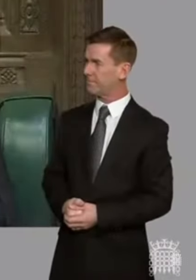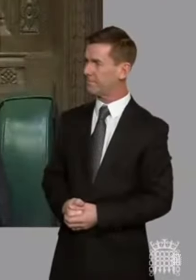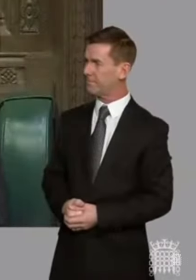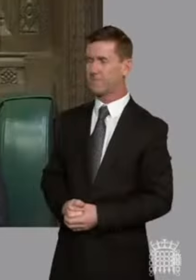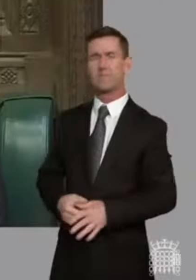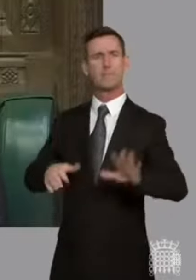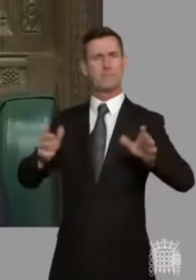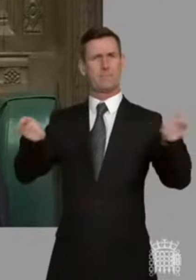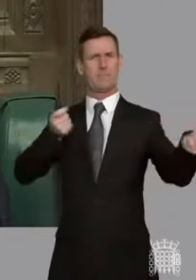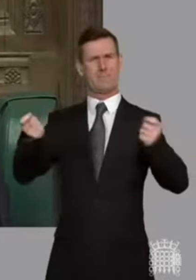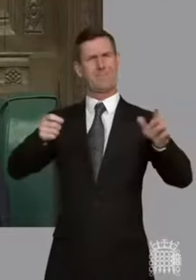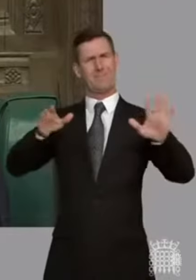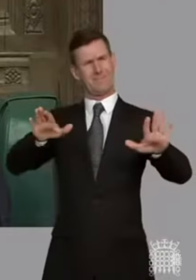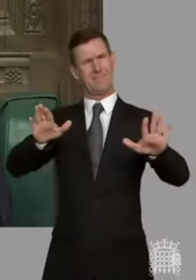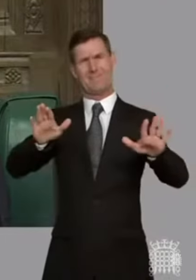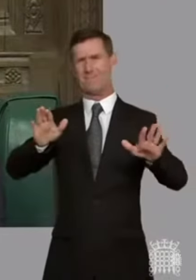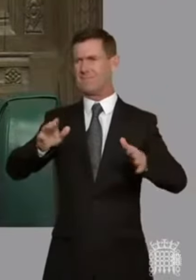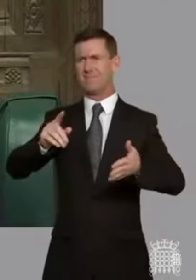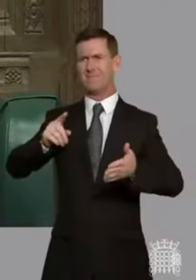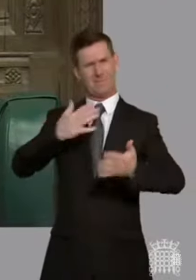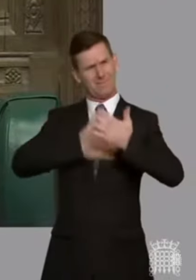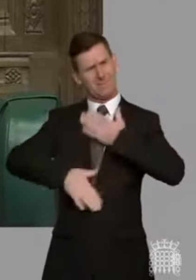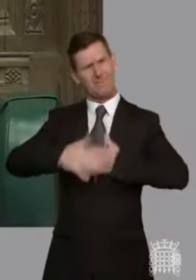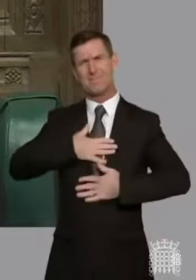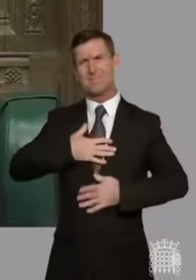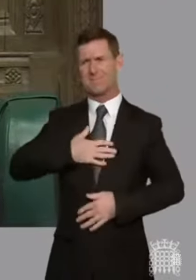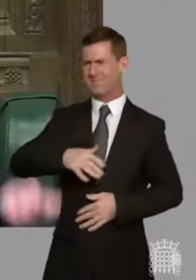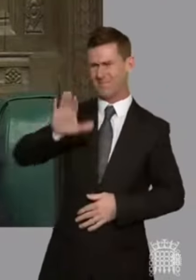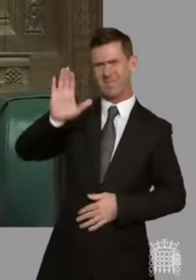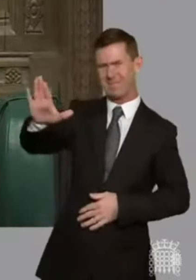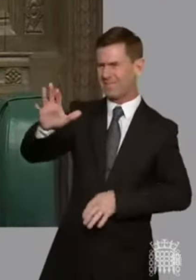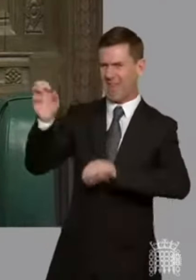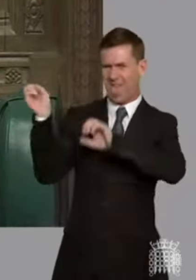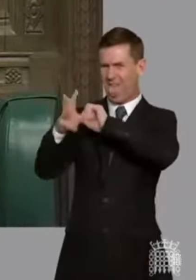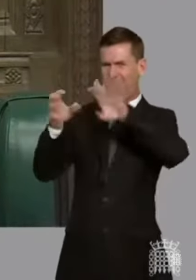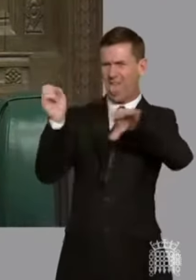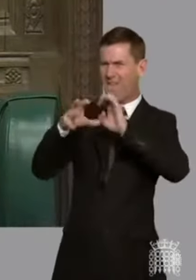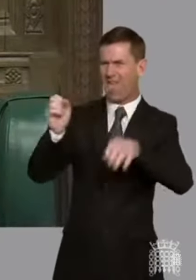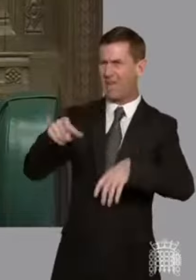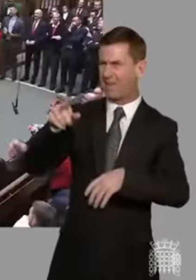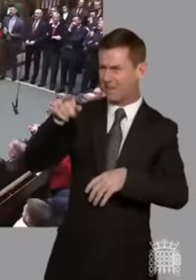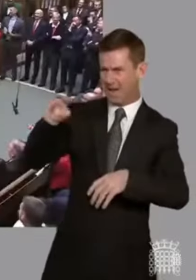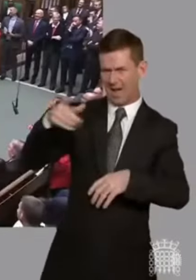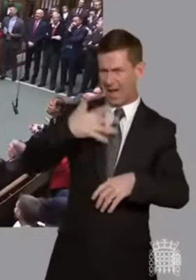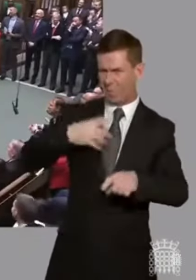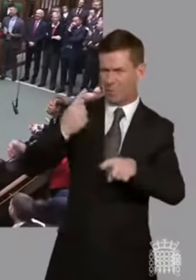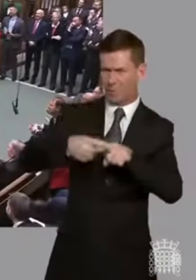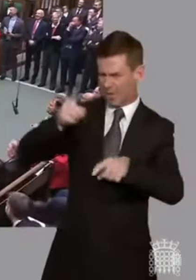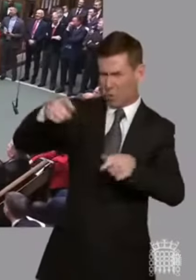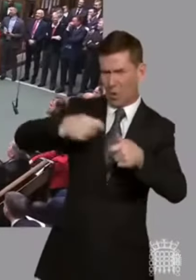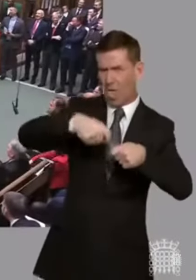I want to get this question over with. All you're doing is ensuring it goes on forever. Quick question.